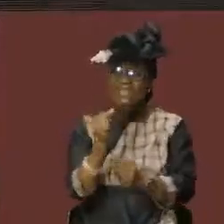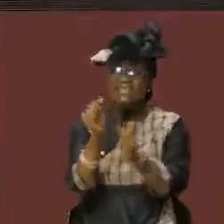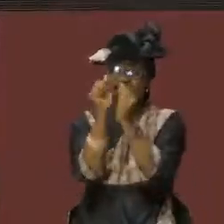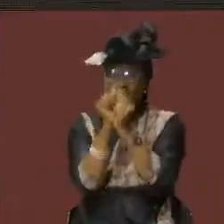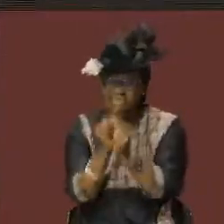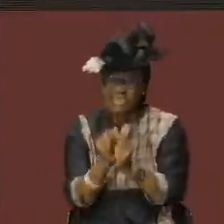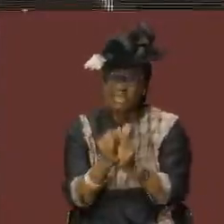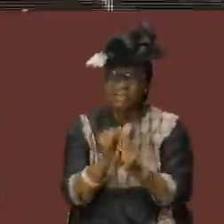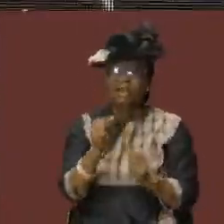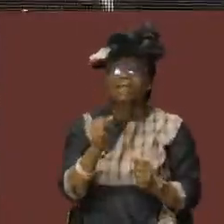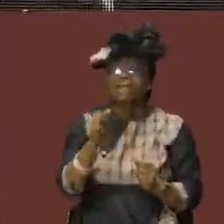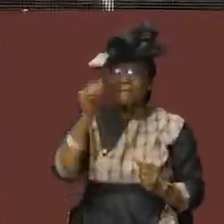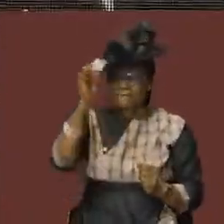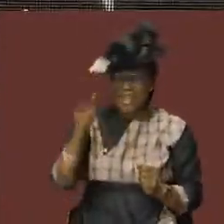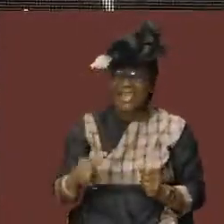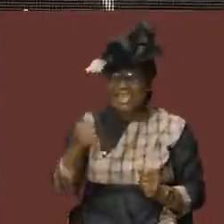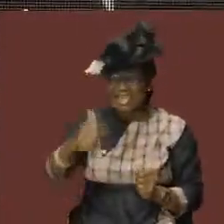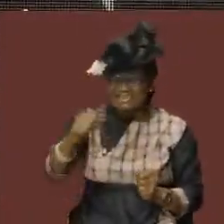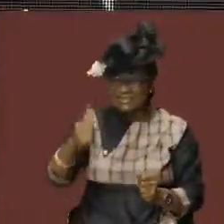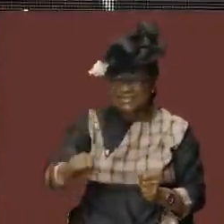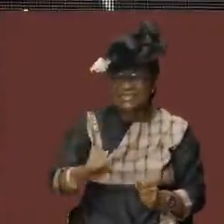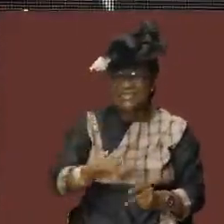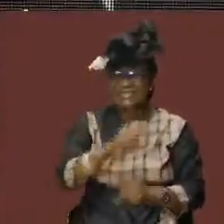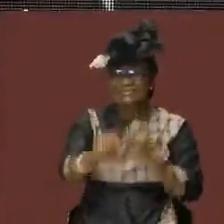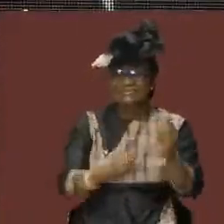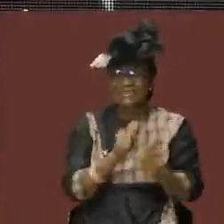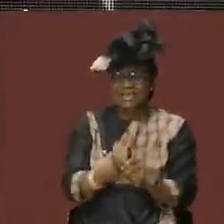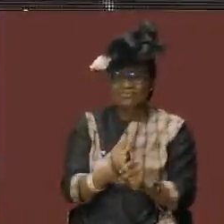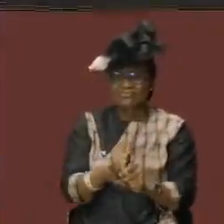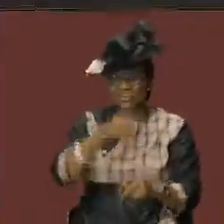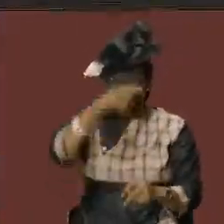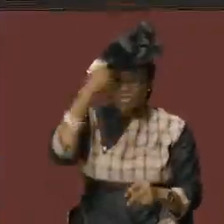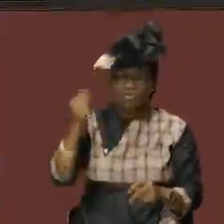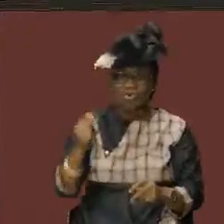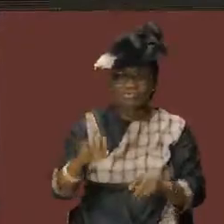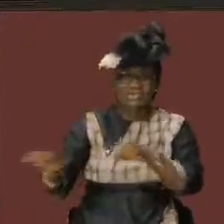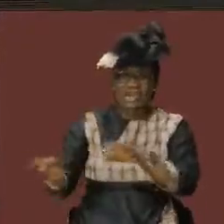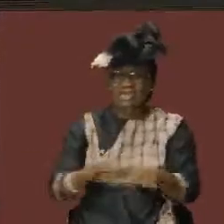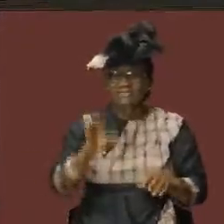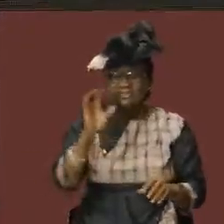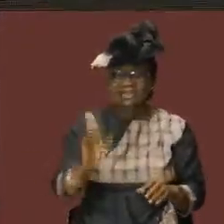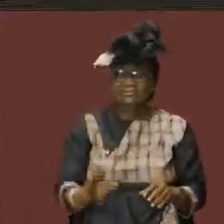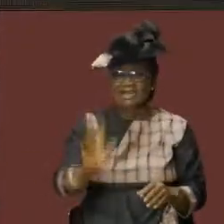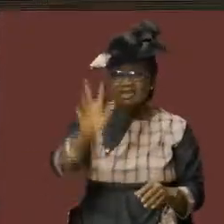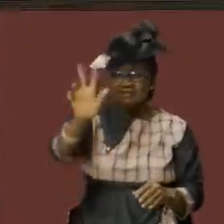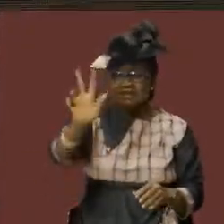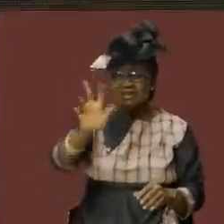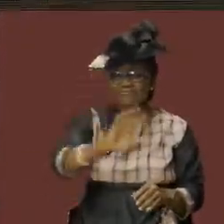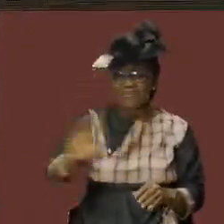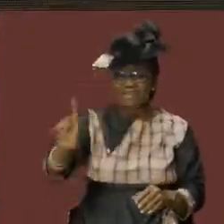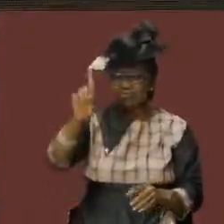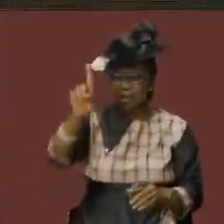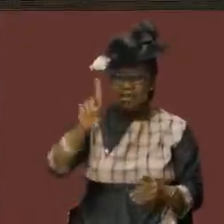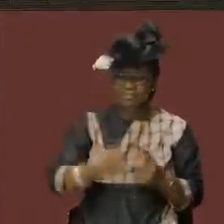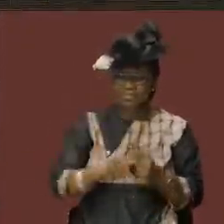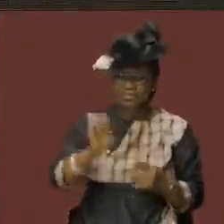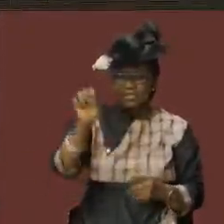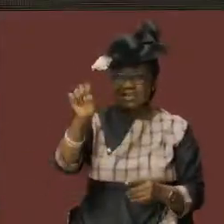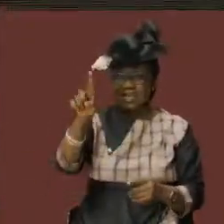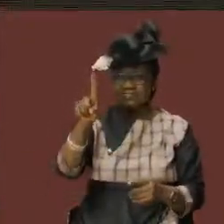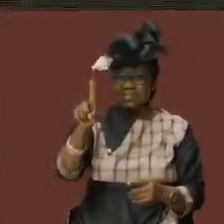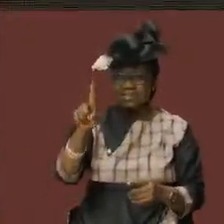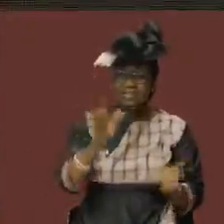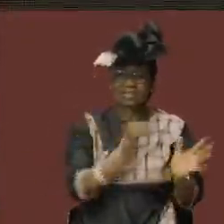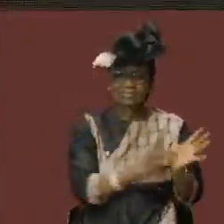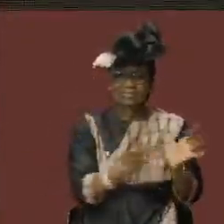Because in Acts chapter 3, from verse 1 to 11, Acts chapter 3, from verse 1 to 11, the Bible